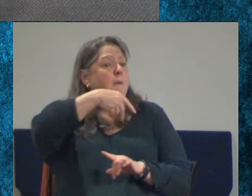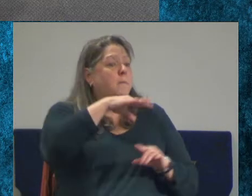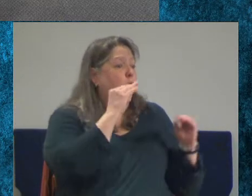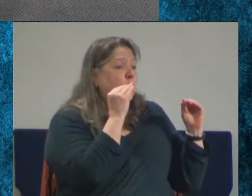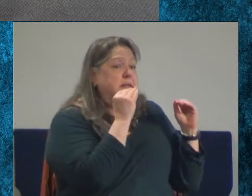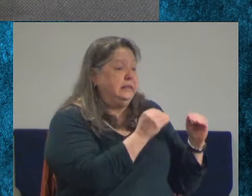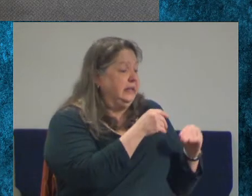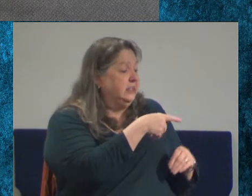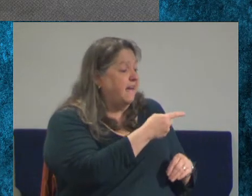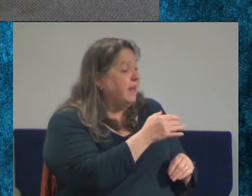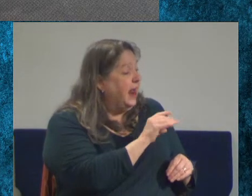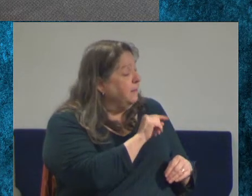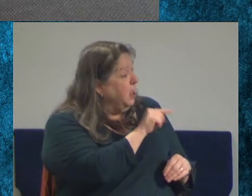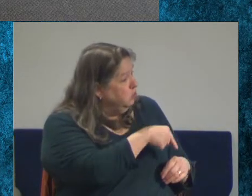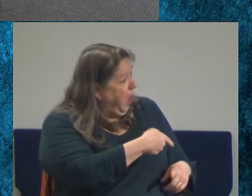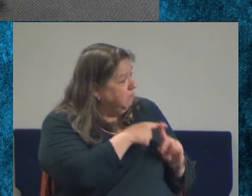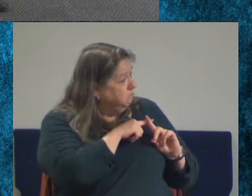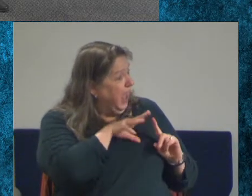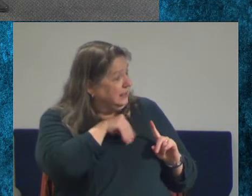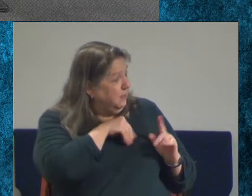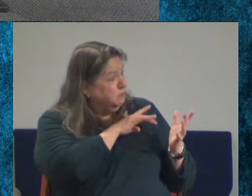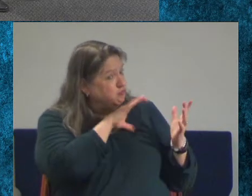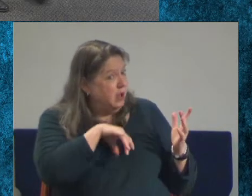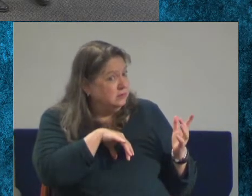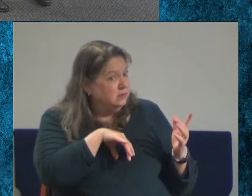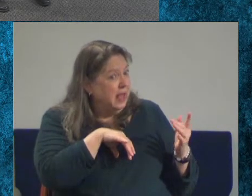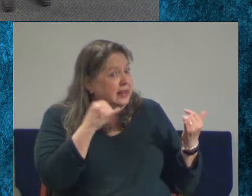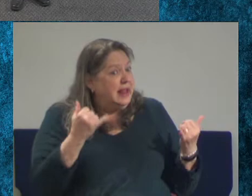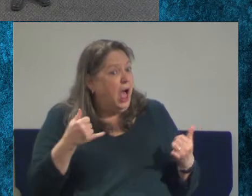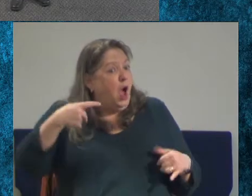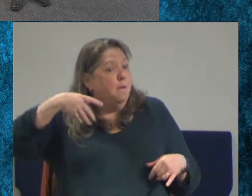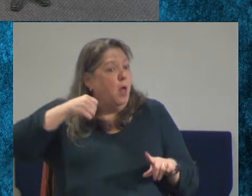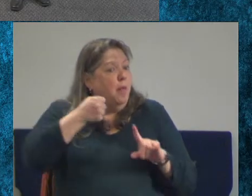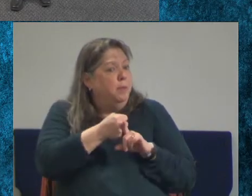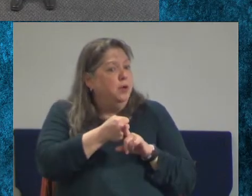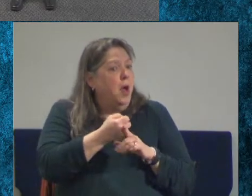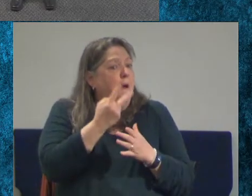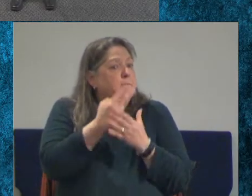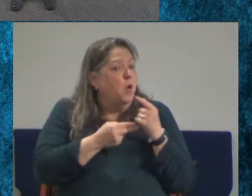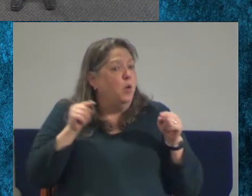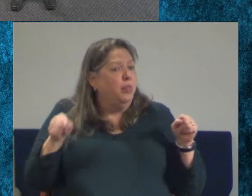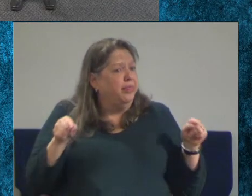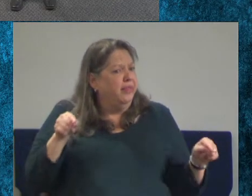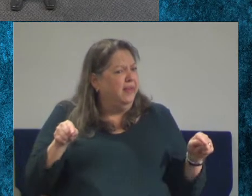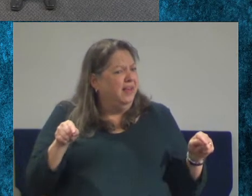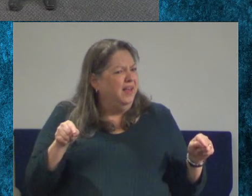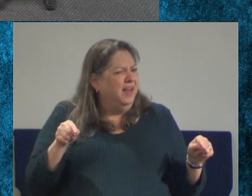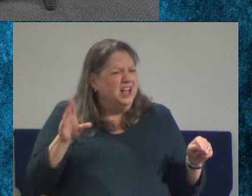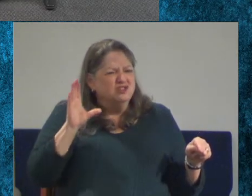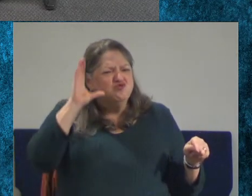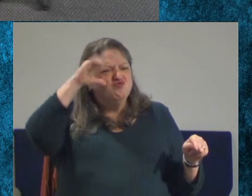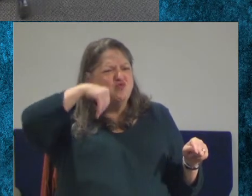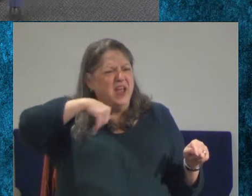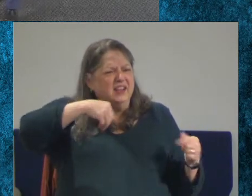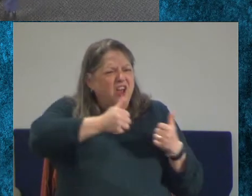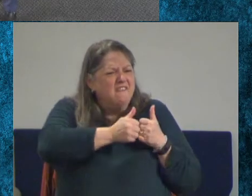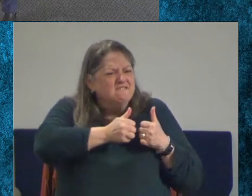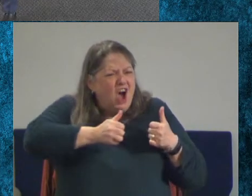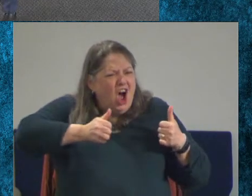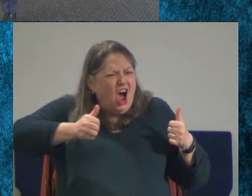uses Paul to lead this runaway slave and sends him back to Philemon to resolve